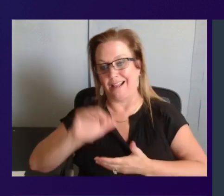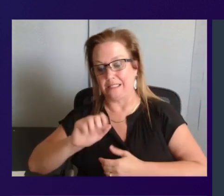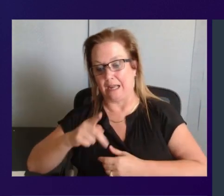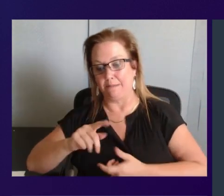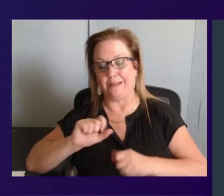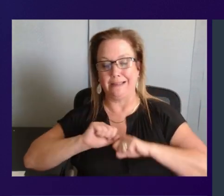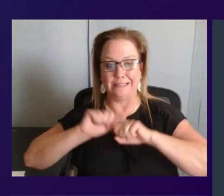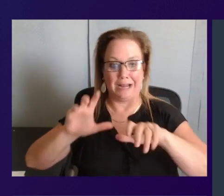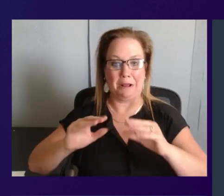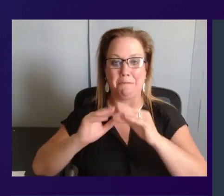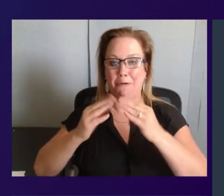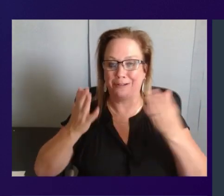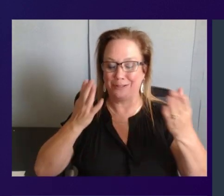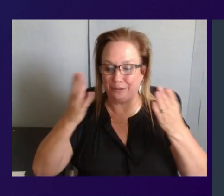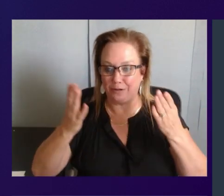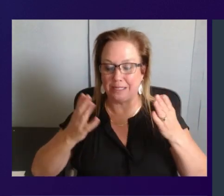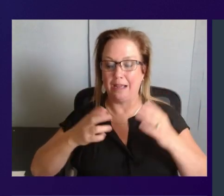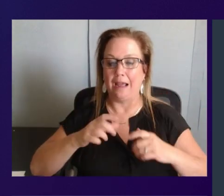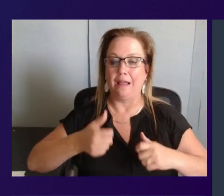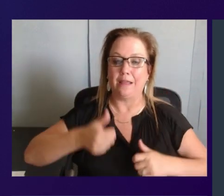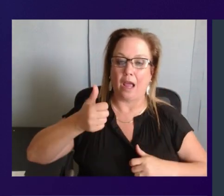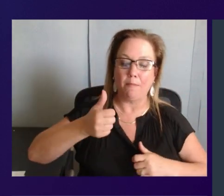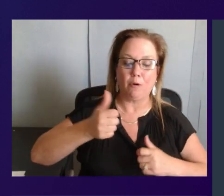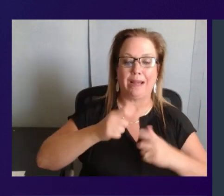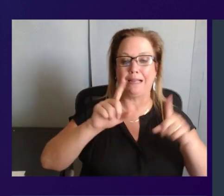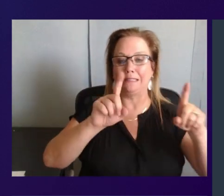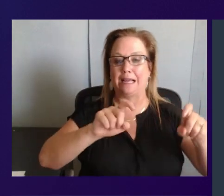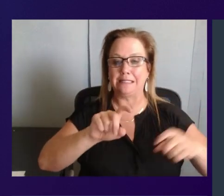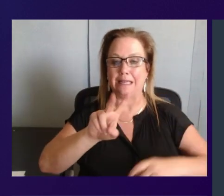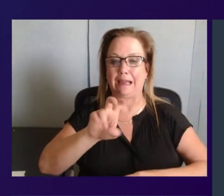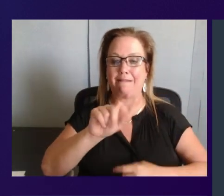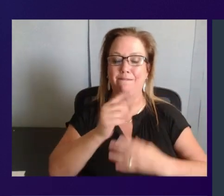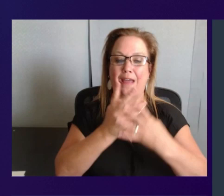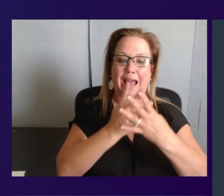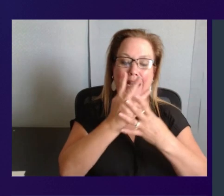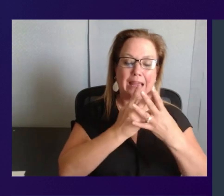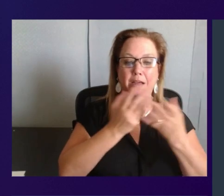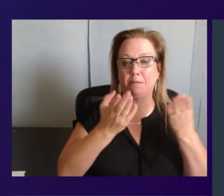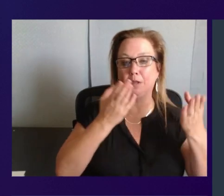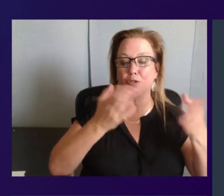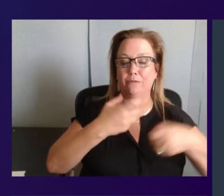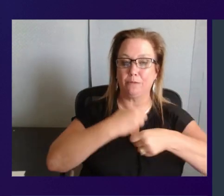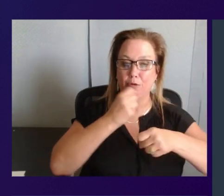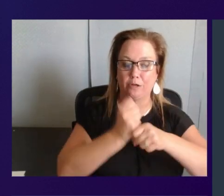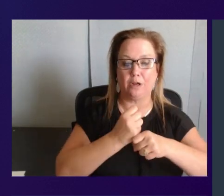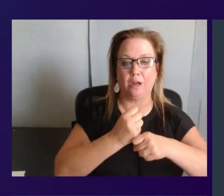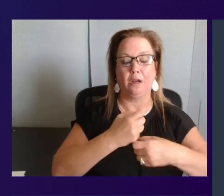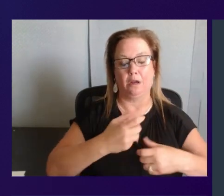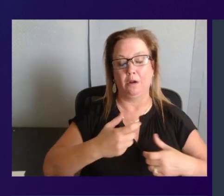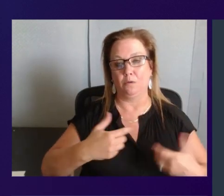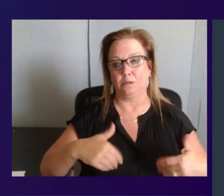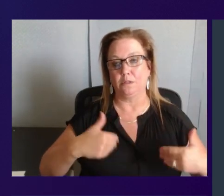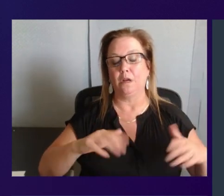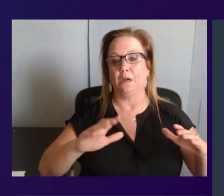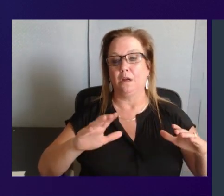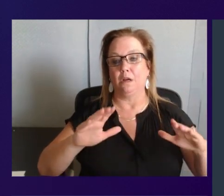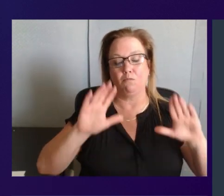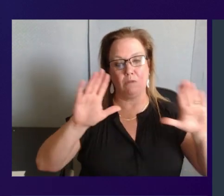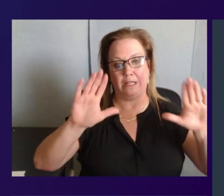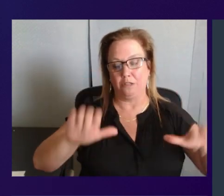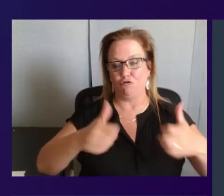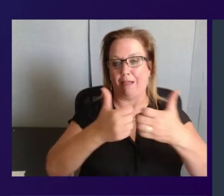servers. The upgrading, testing, and vetting process to put these servers into production proved to be incredibly challenging